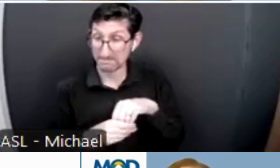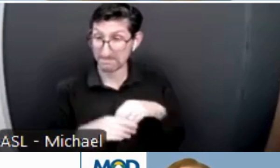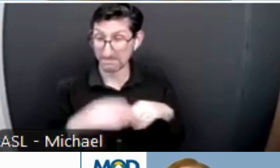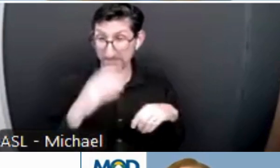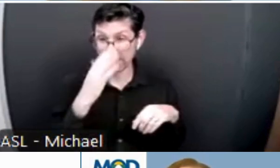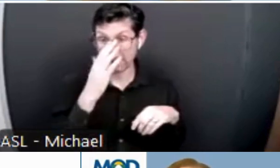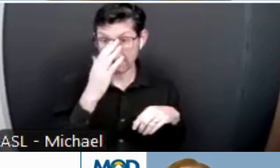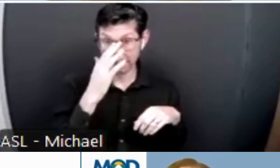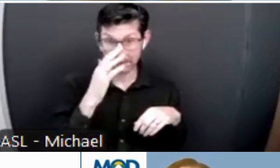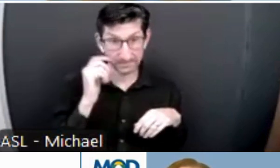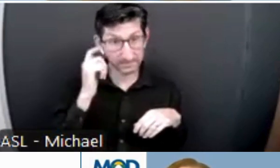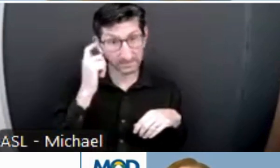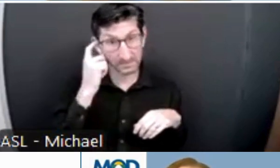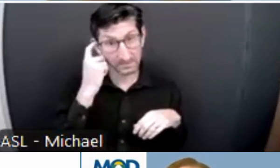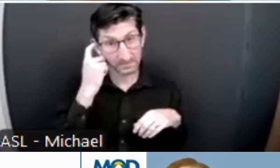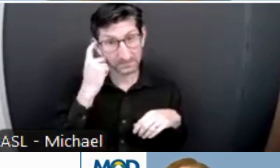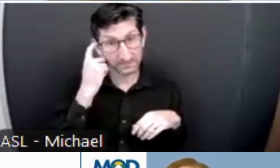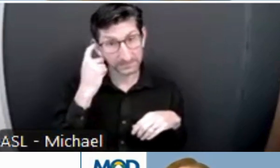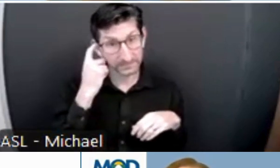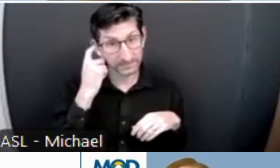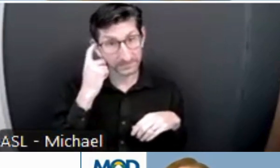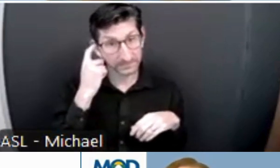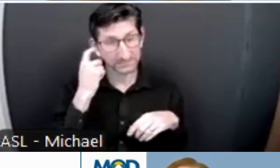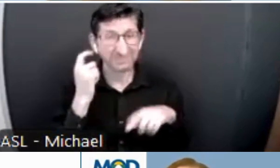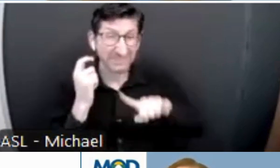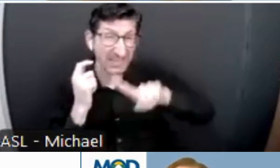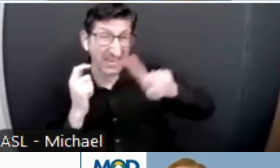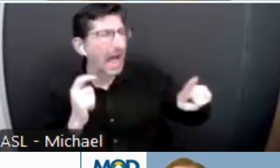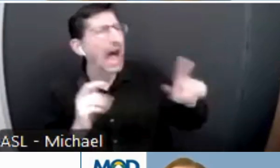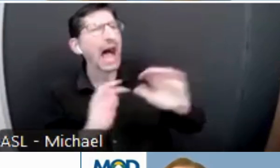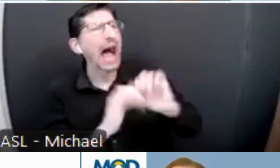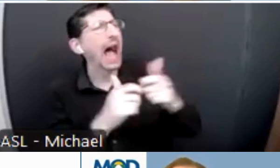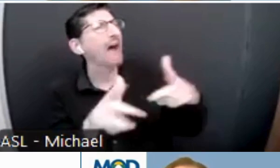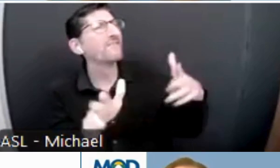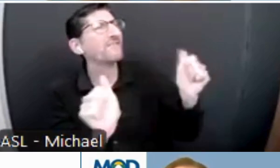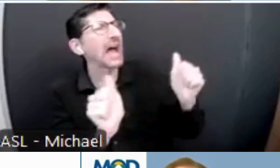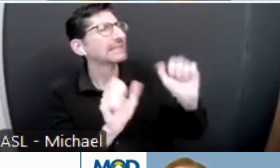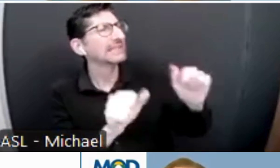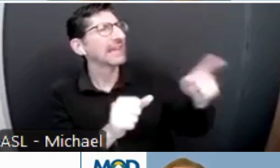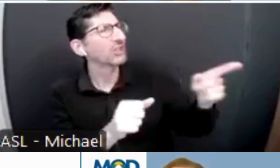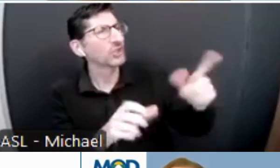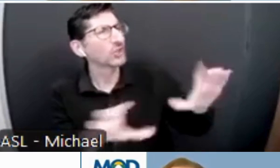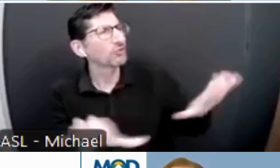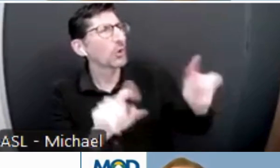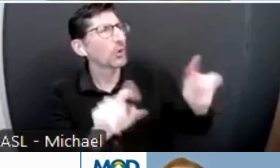Looks like she has said, how quickly can you do this? But that's not very clear.